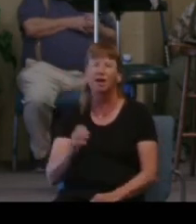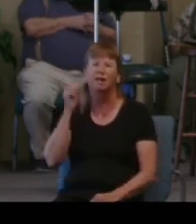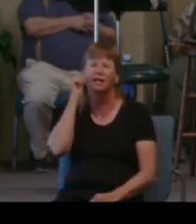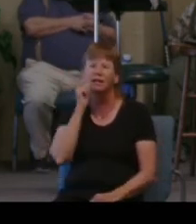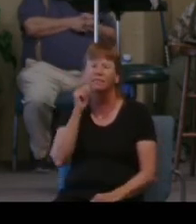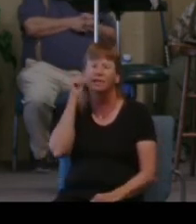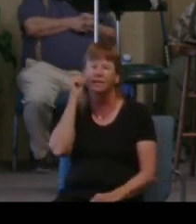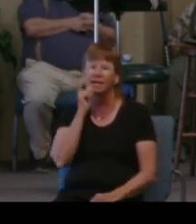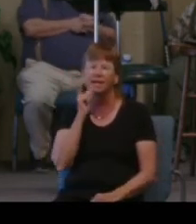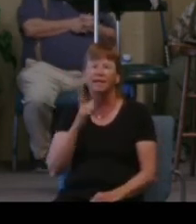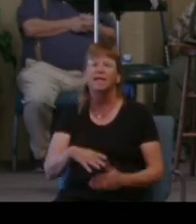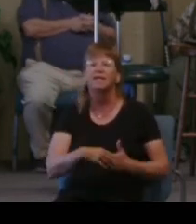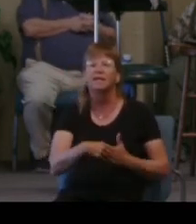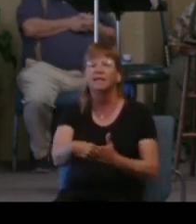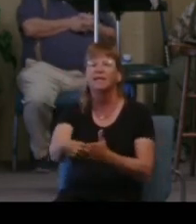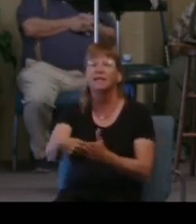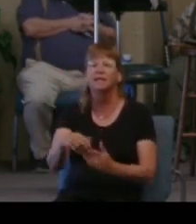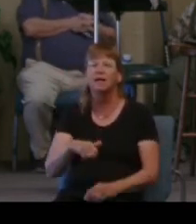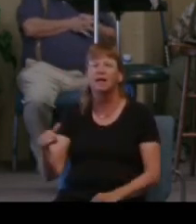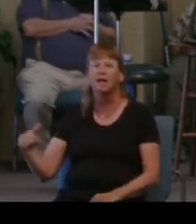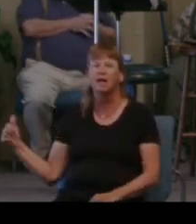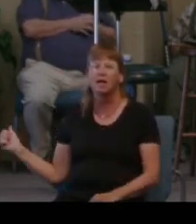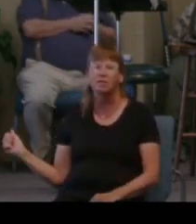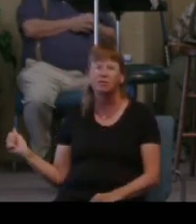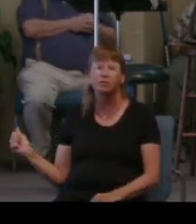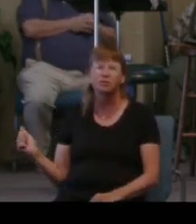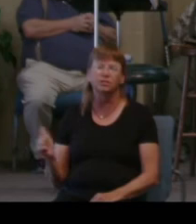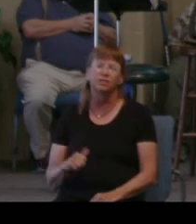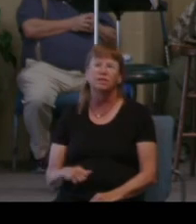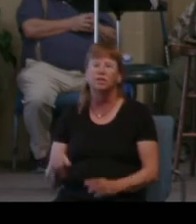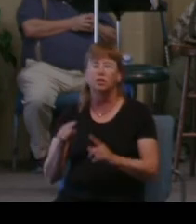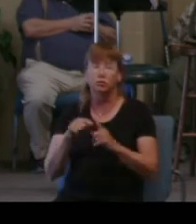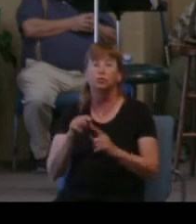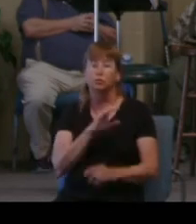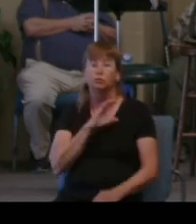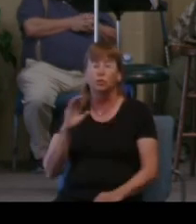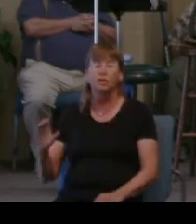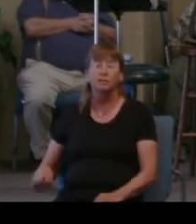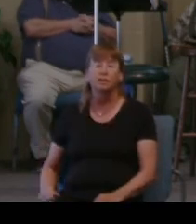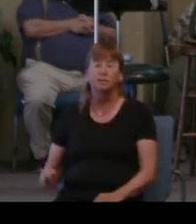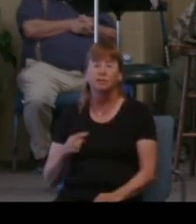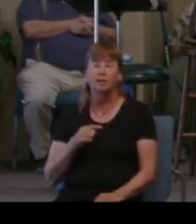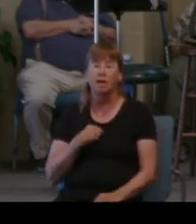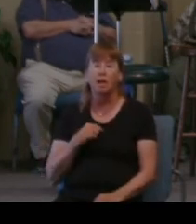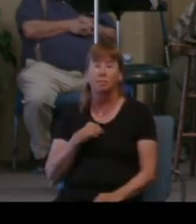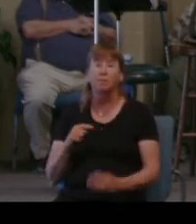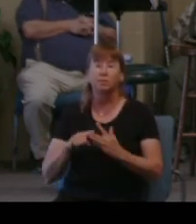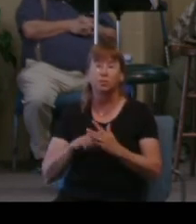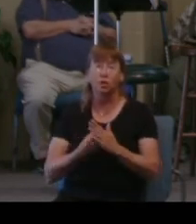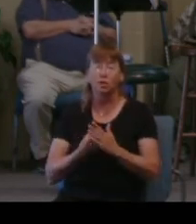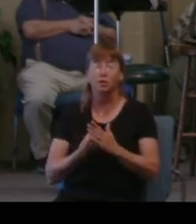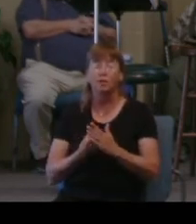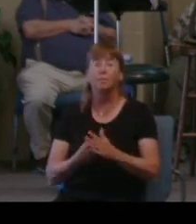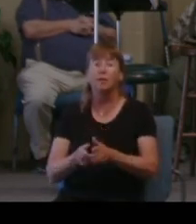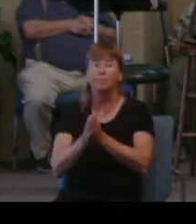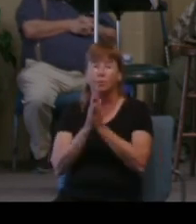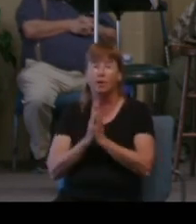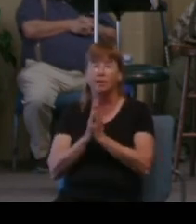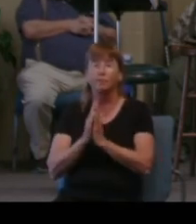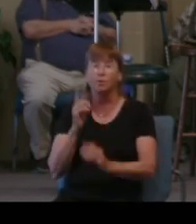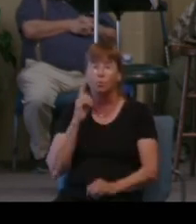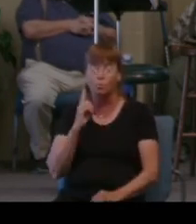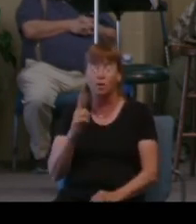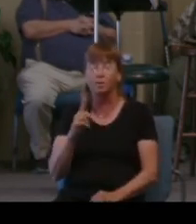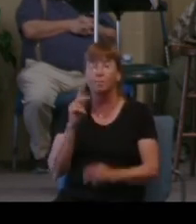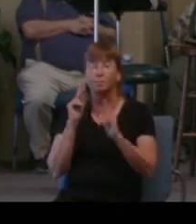dynamic. And so as we sat down at the start of the school year, he said, I'm going to pray for one person to invest in. The next week, he met a guy named